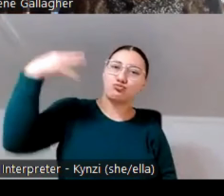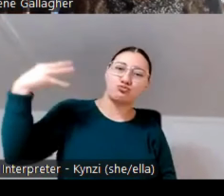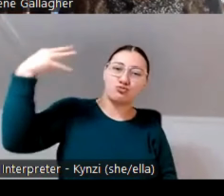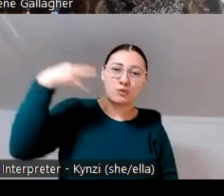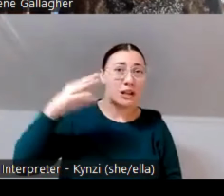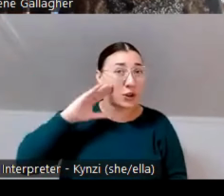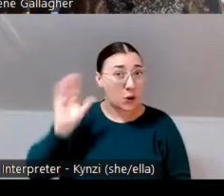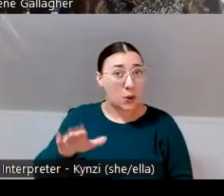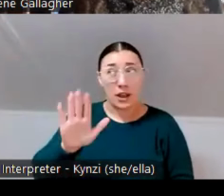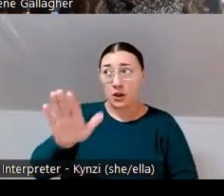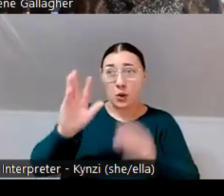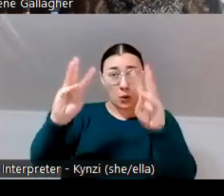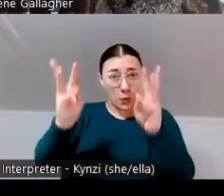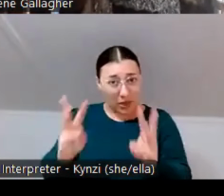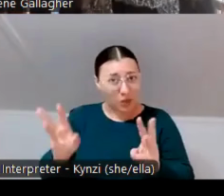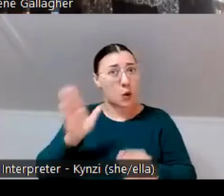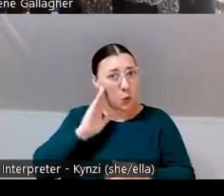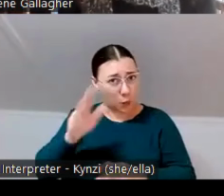you'll use.